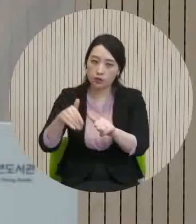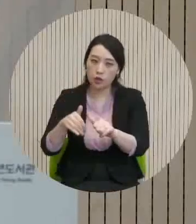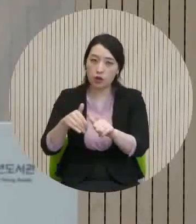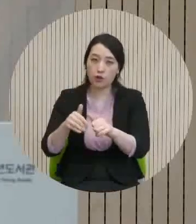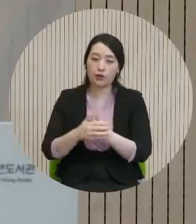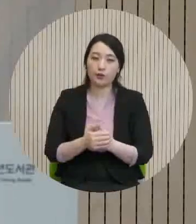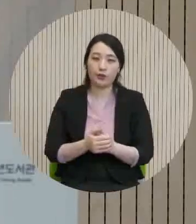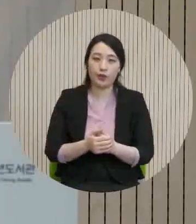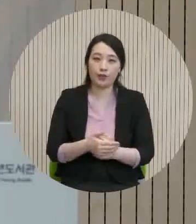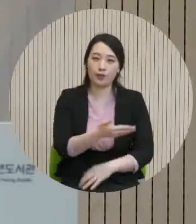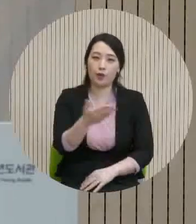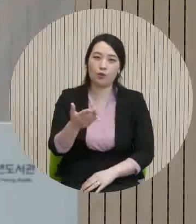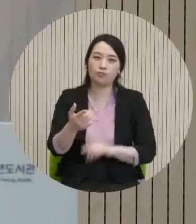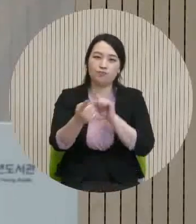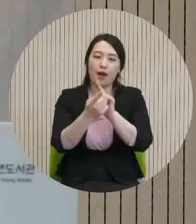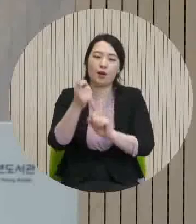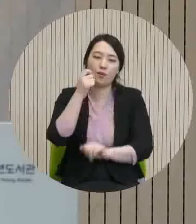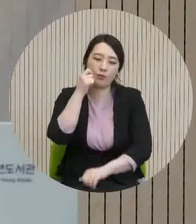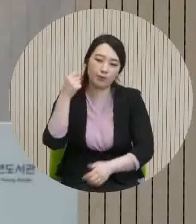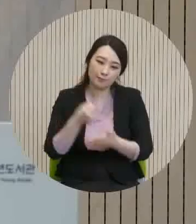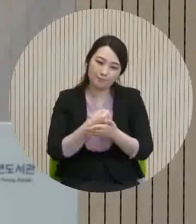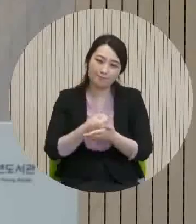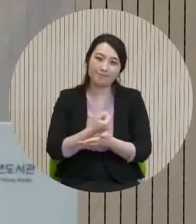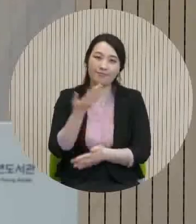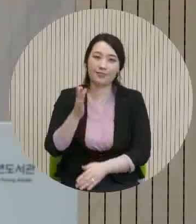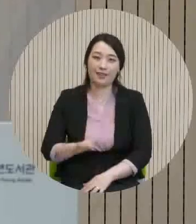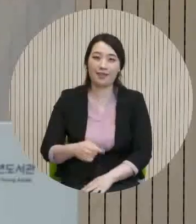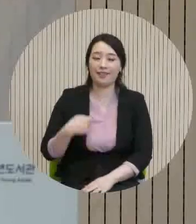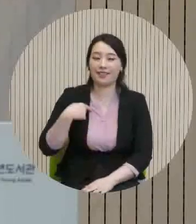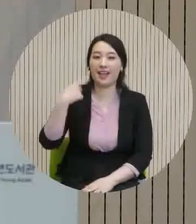innovations. And I believe that it is time for us to use